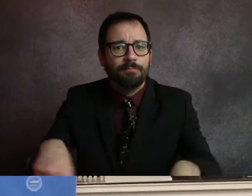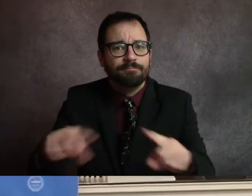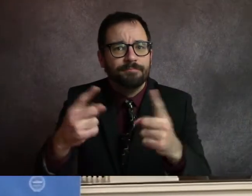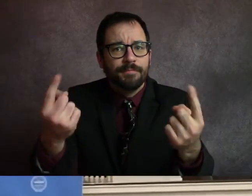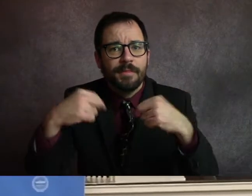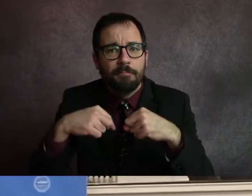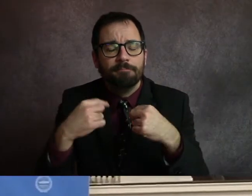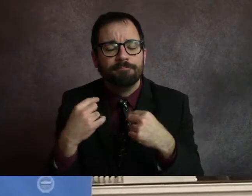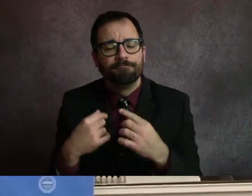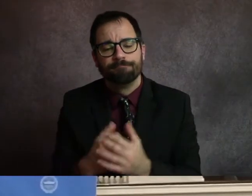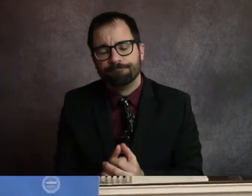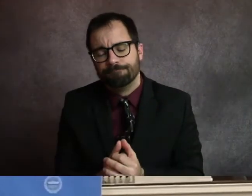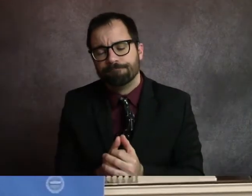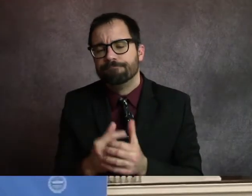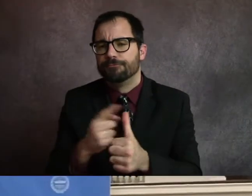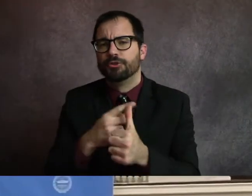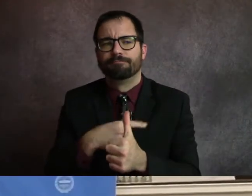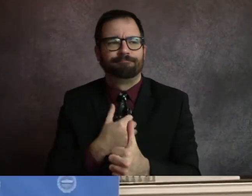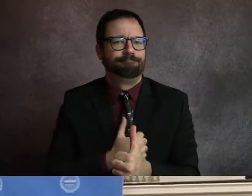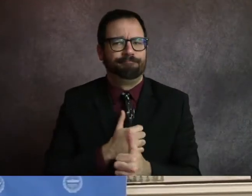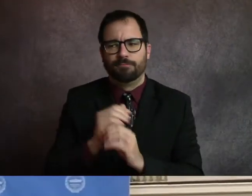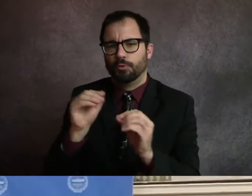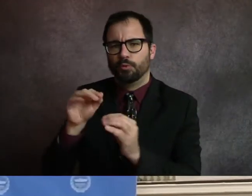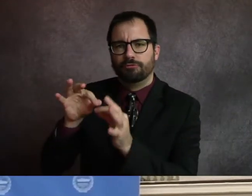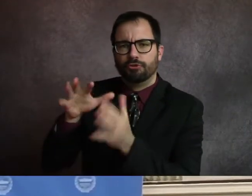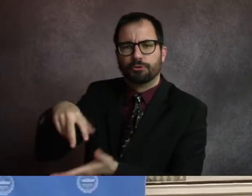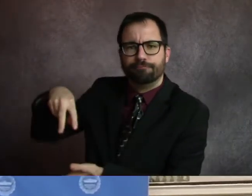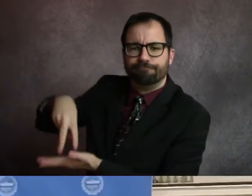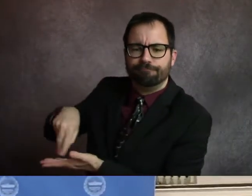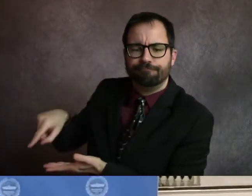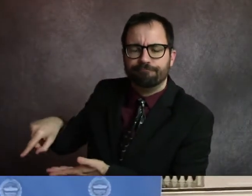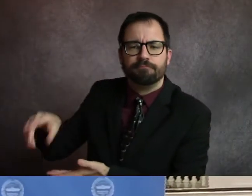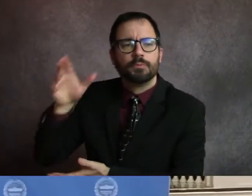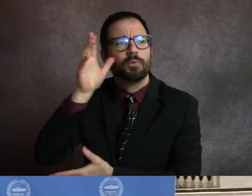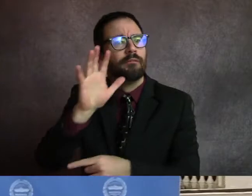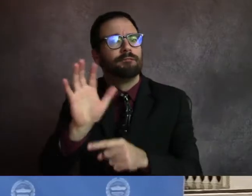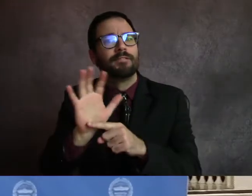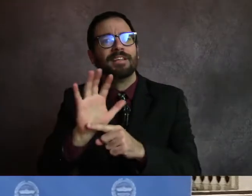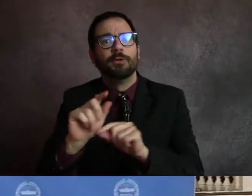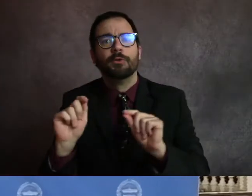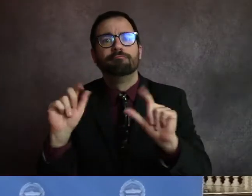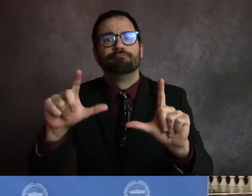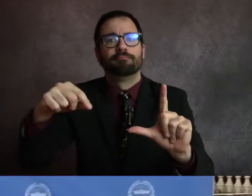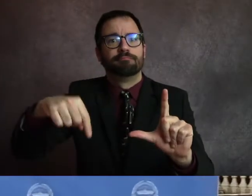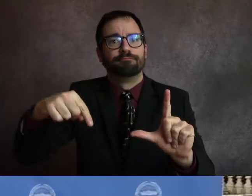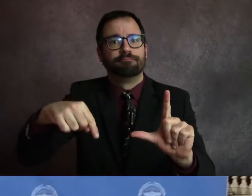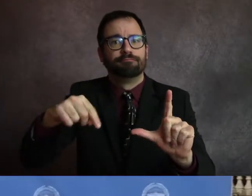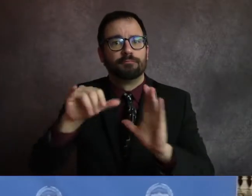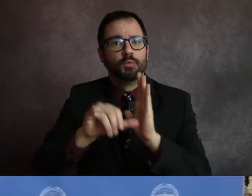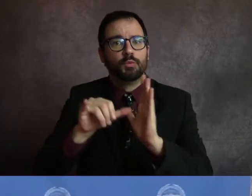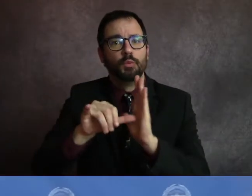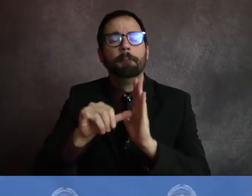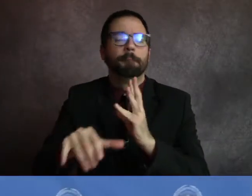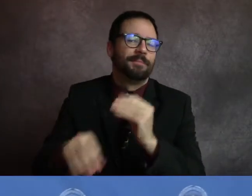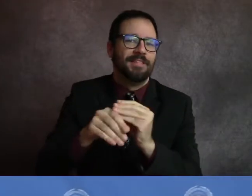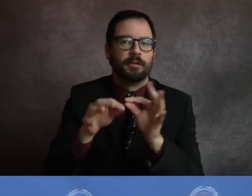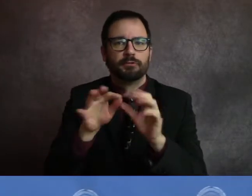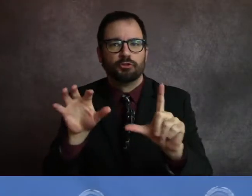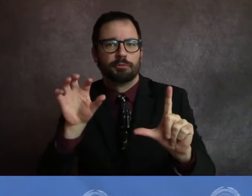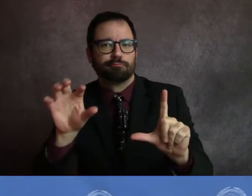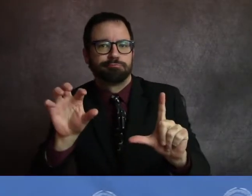Thank you very much. I want to begin by apologizing that we don't have an ASL interpreter available today, but we do